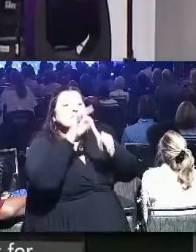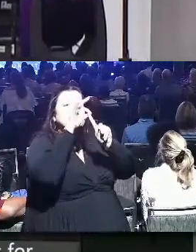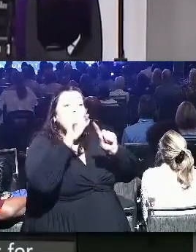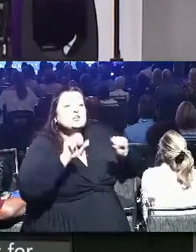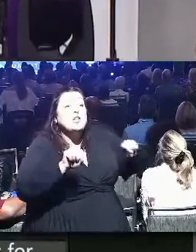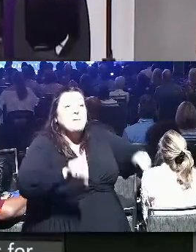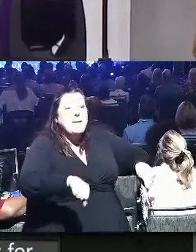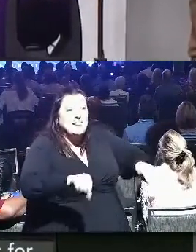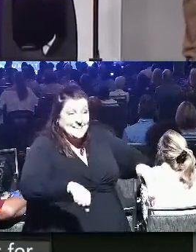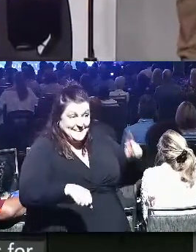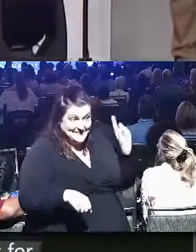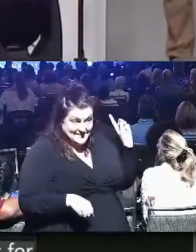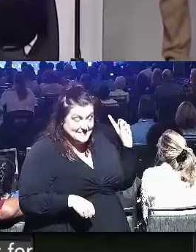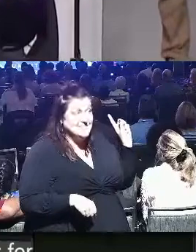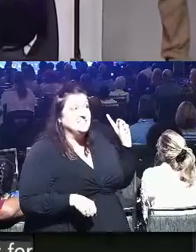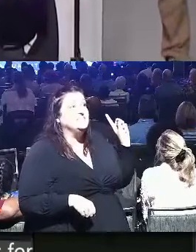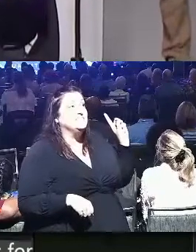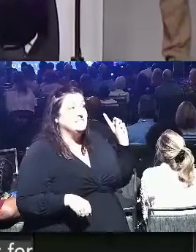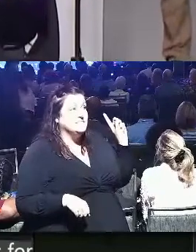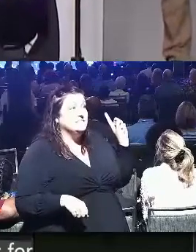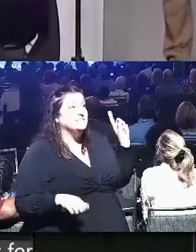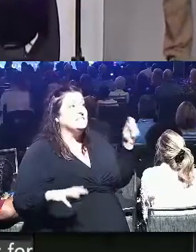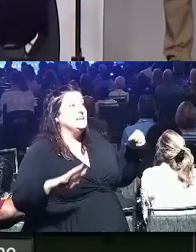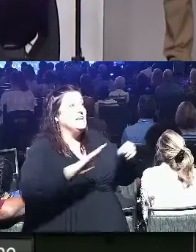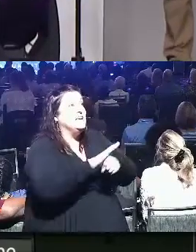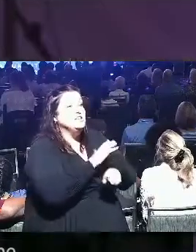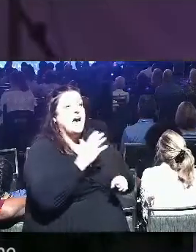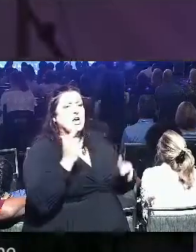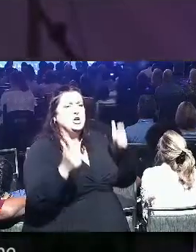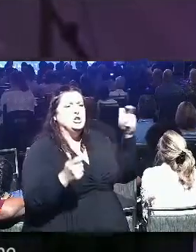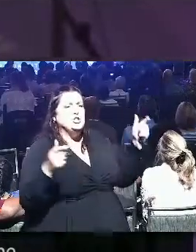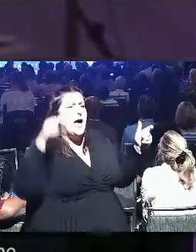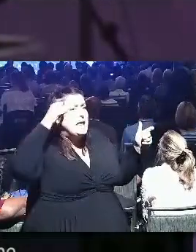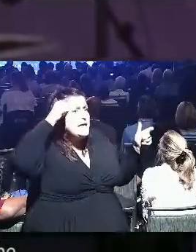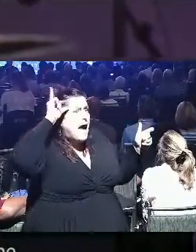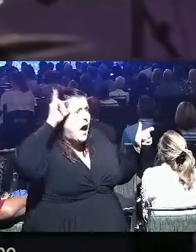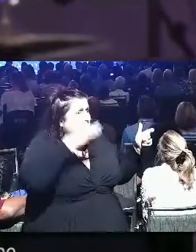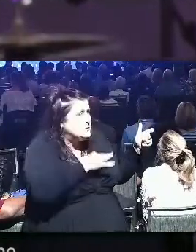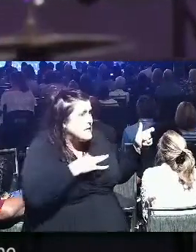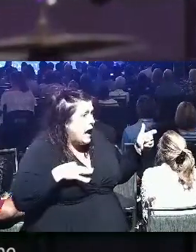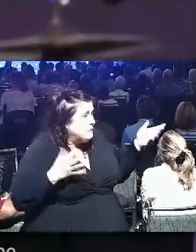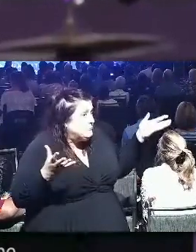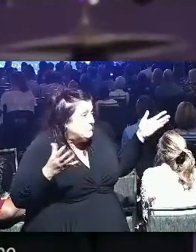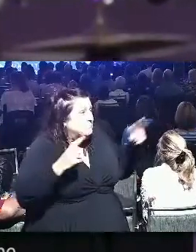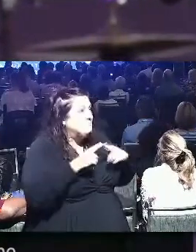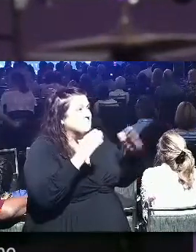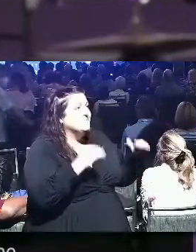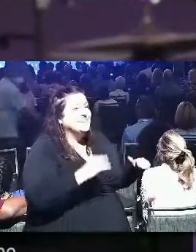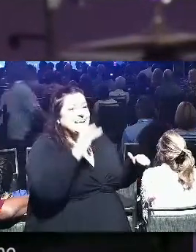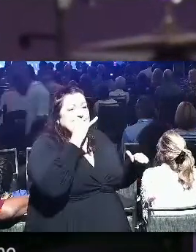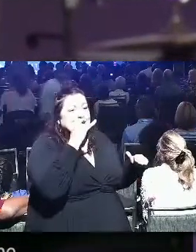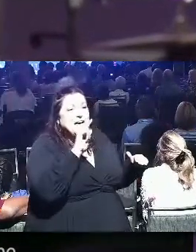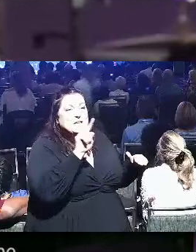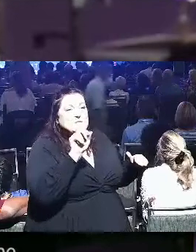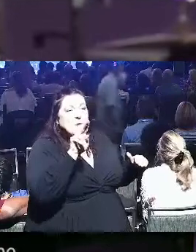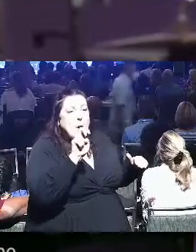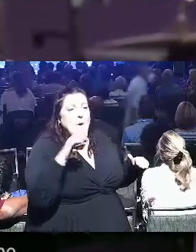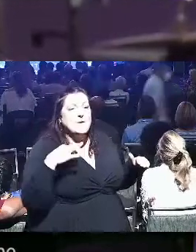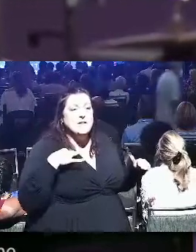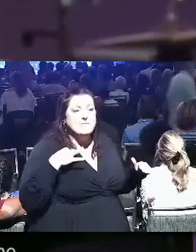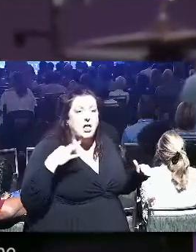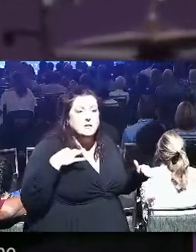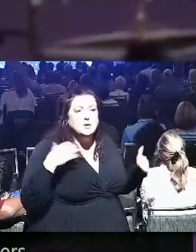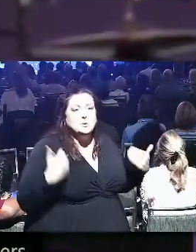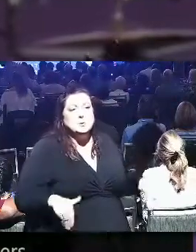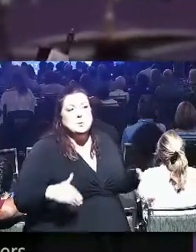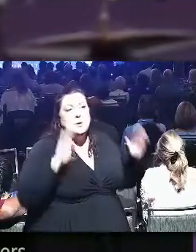was amazing. The entire Giant Cow staff, the Kids Zone, Michelle, and the volunteers did such a great